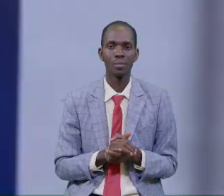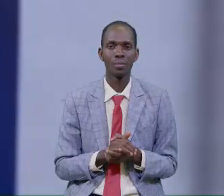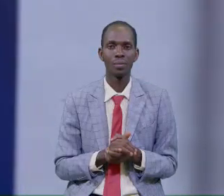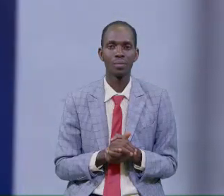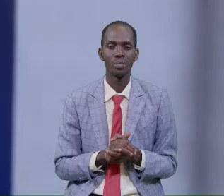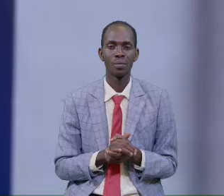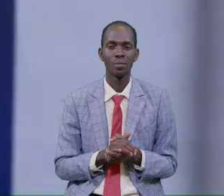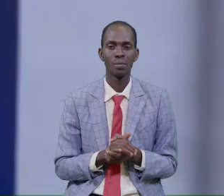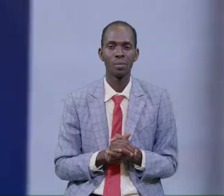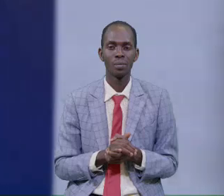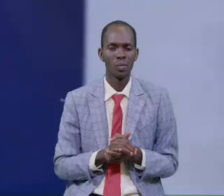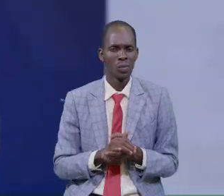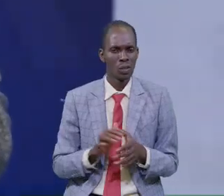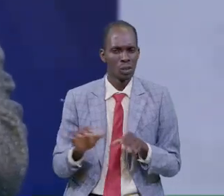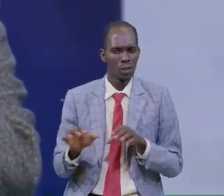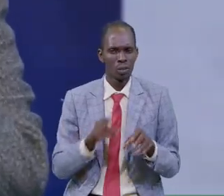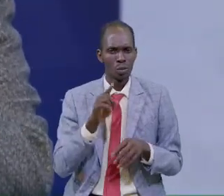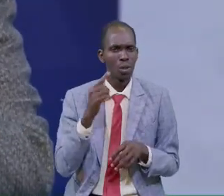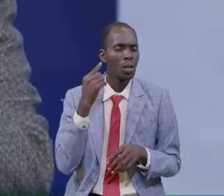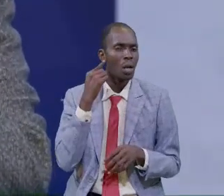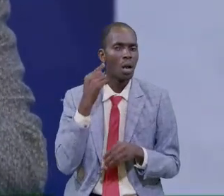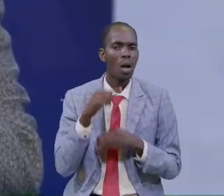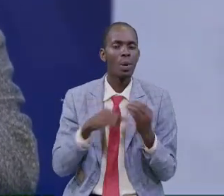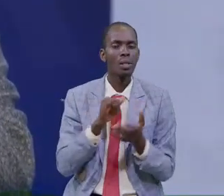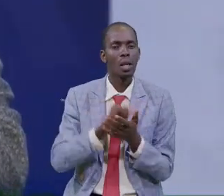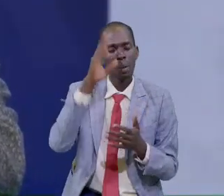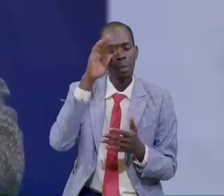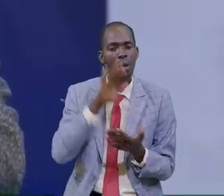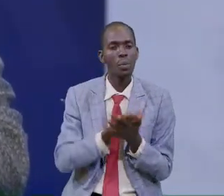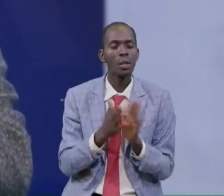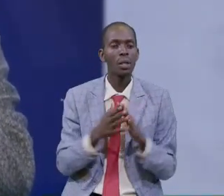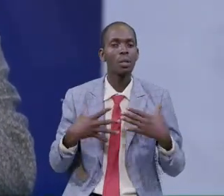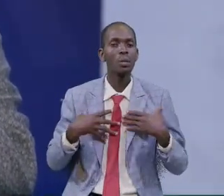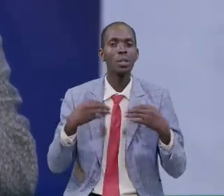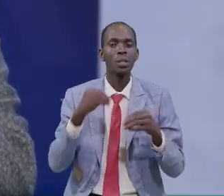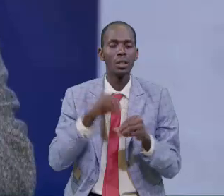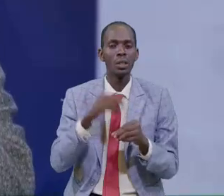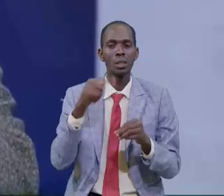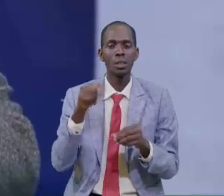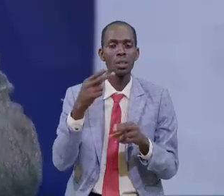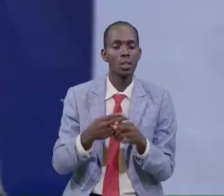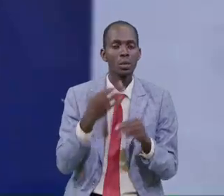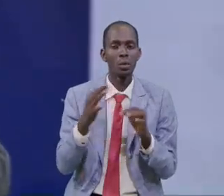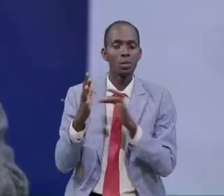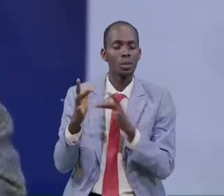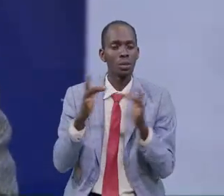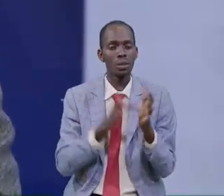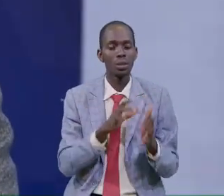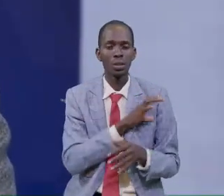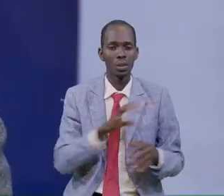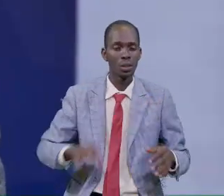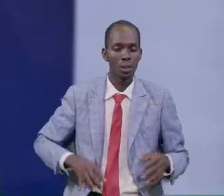Did you hear of that man that got healed? In the name of Jesus Christ of Nazareth, rise up